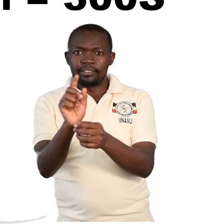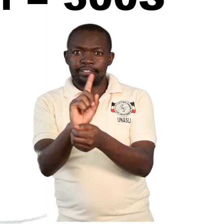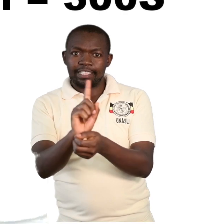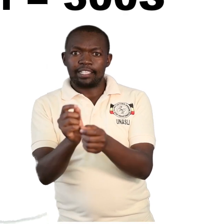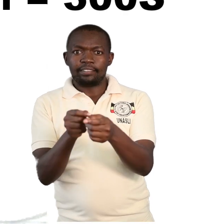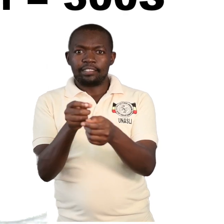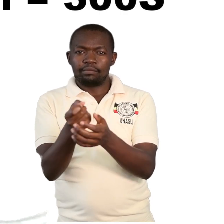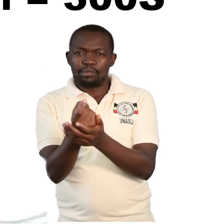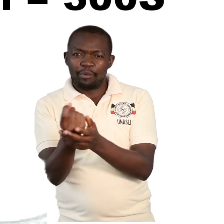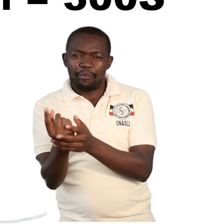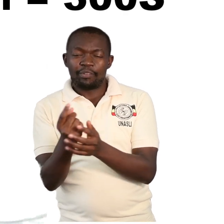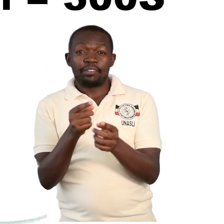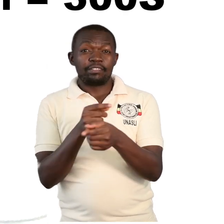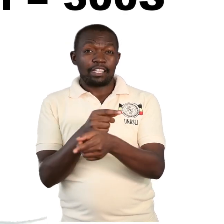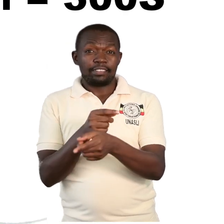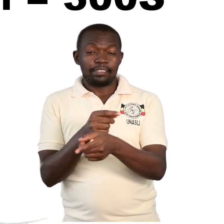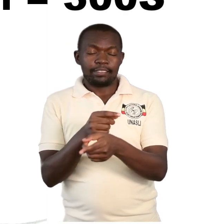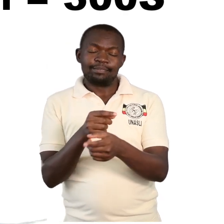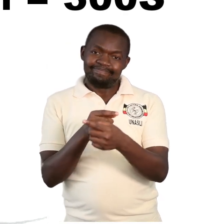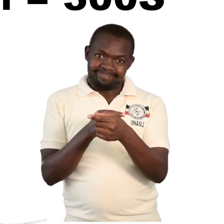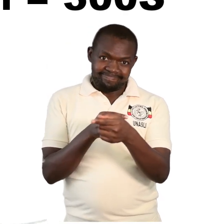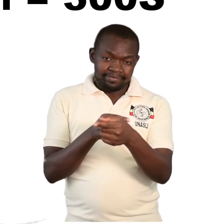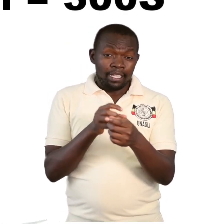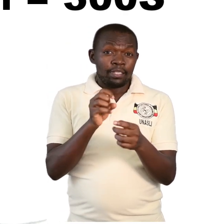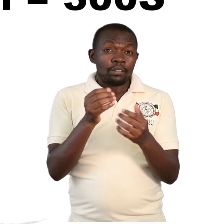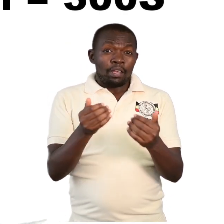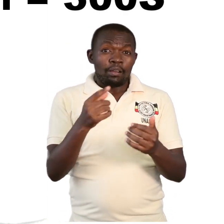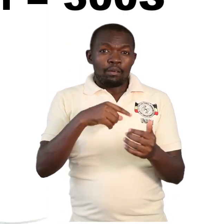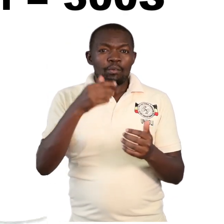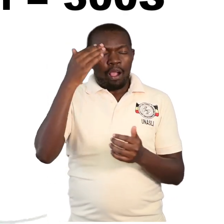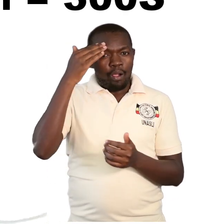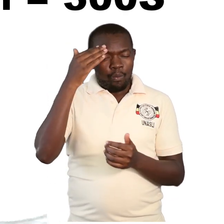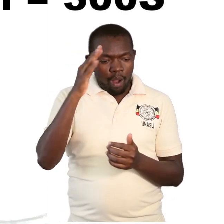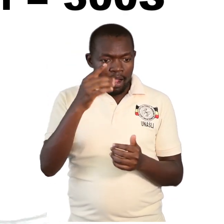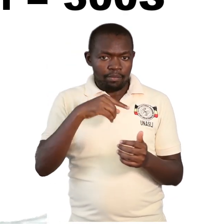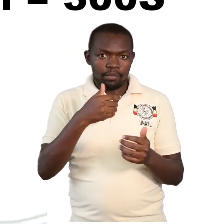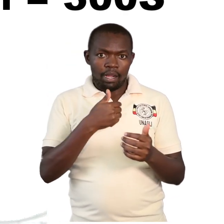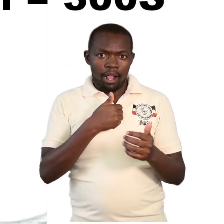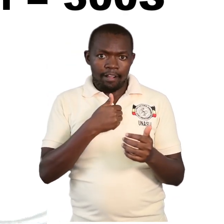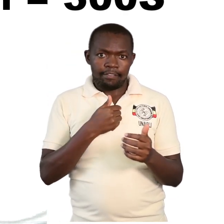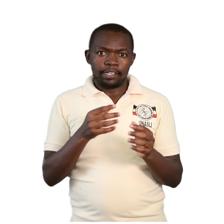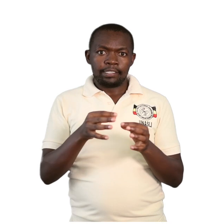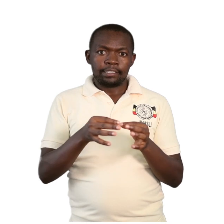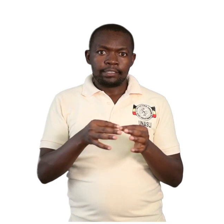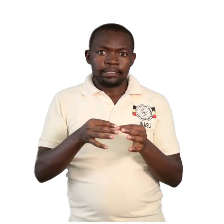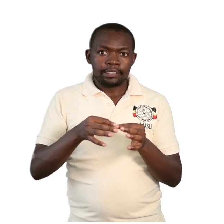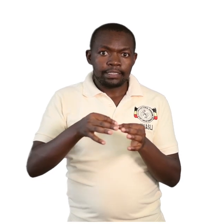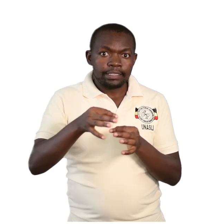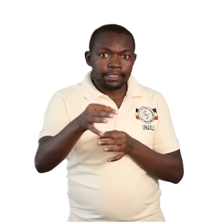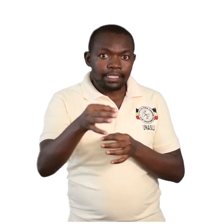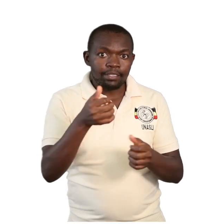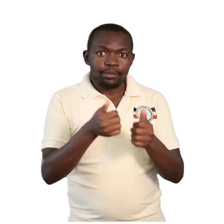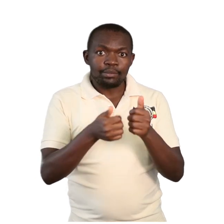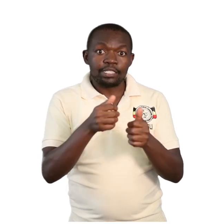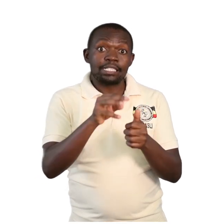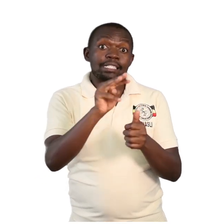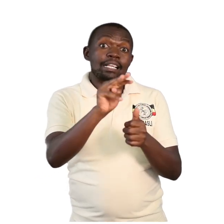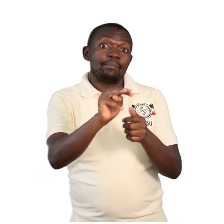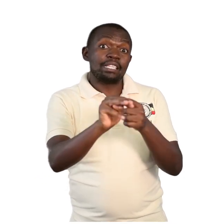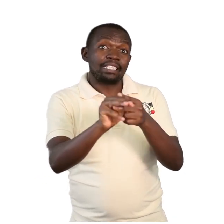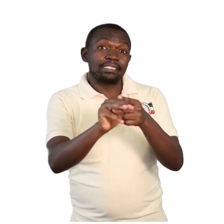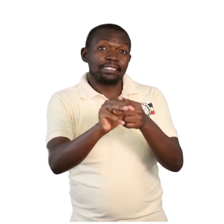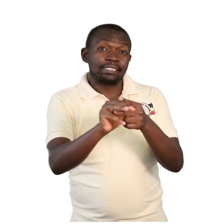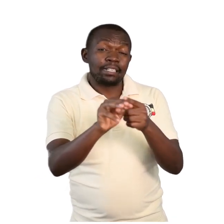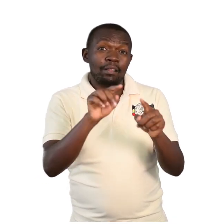300 seconds. Very good. So now we know we have the distance, which is in meters, and also